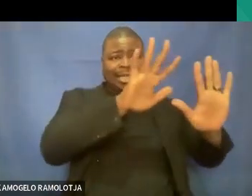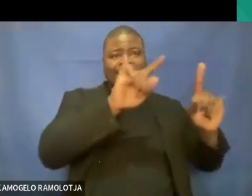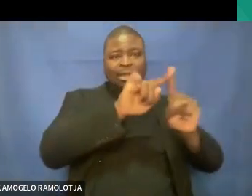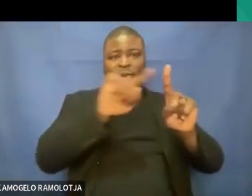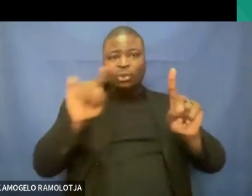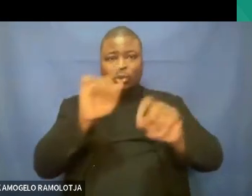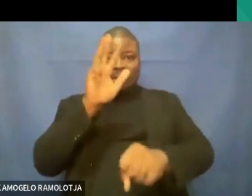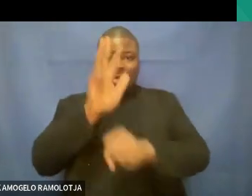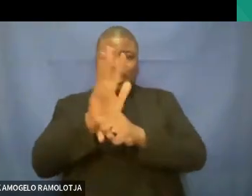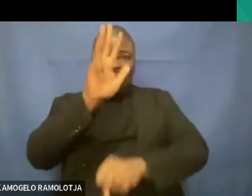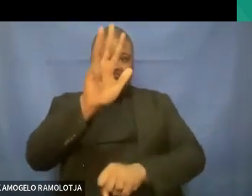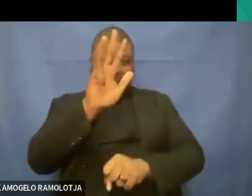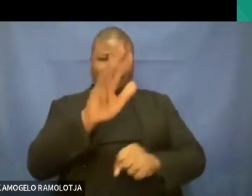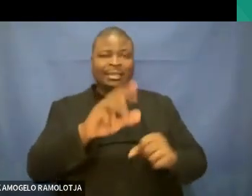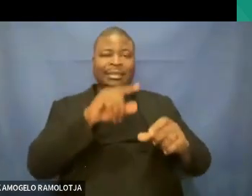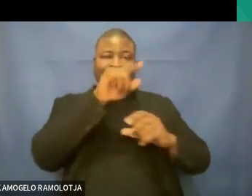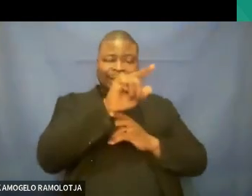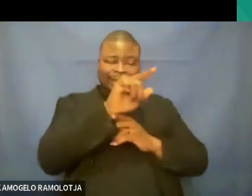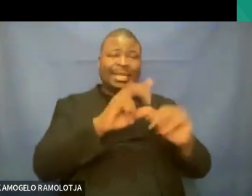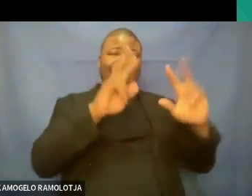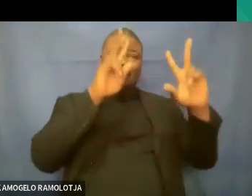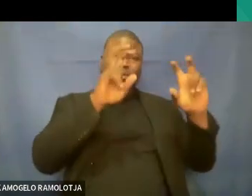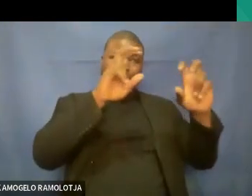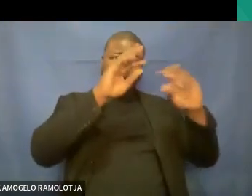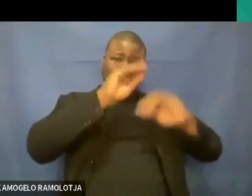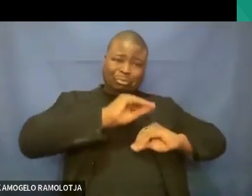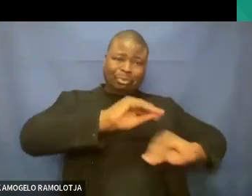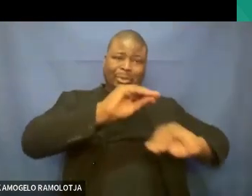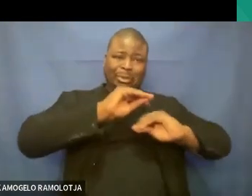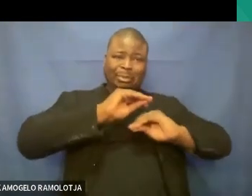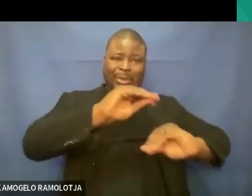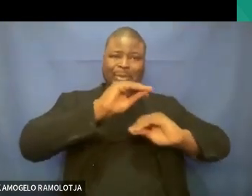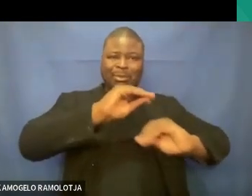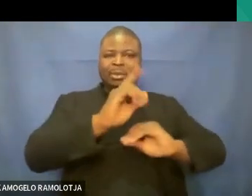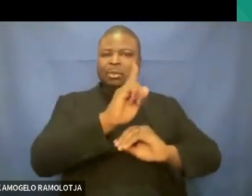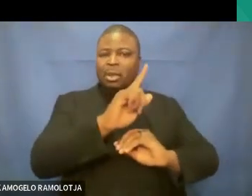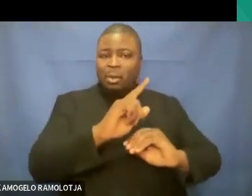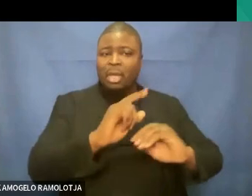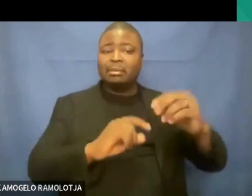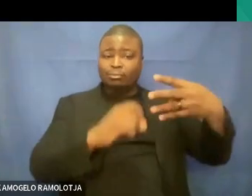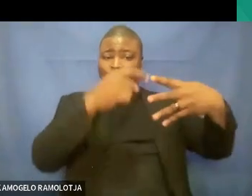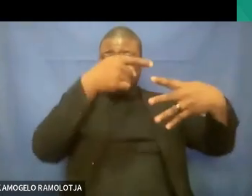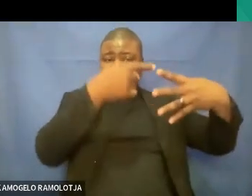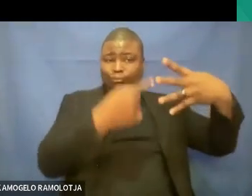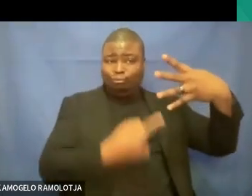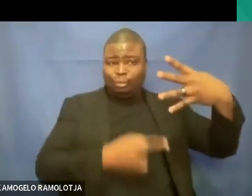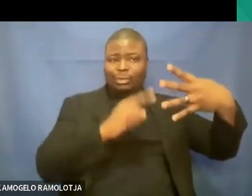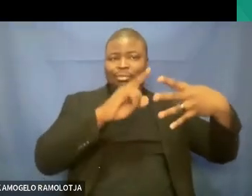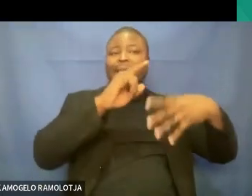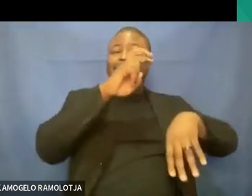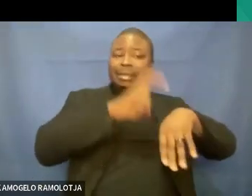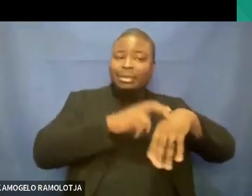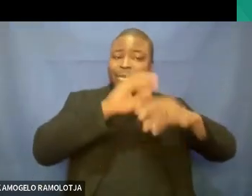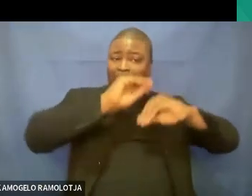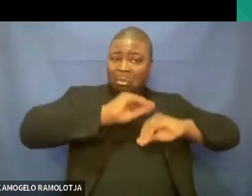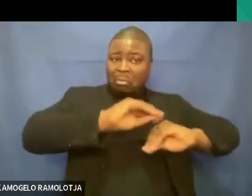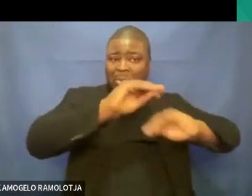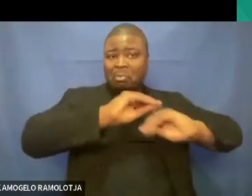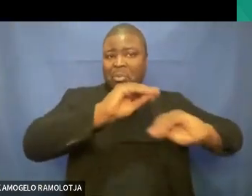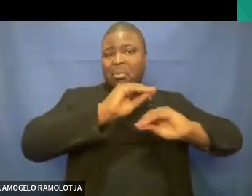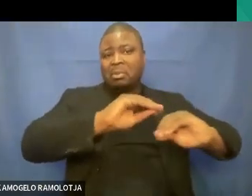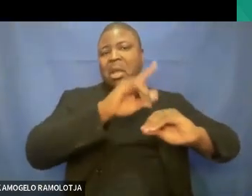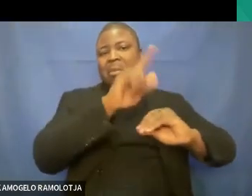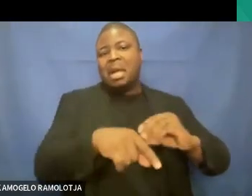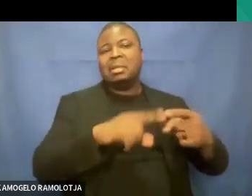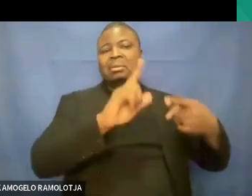19. And those are the issues that, those are the services that they say that they should be provided with: